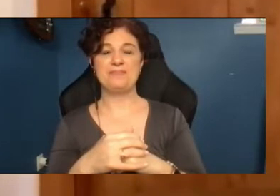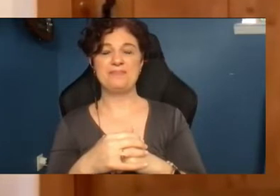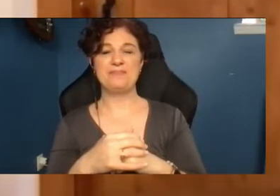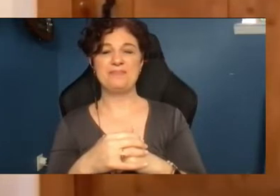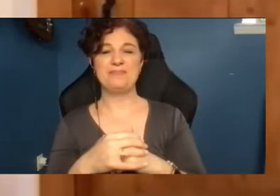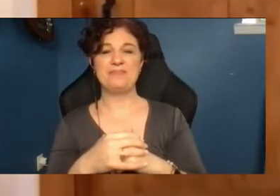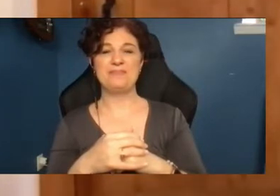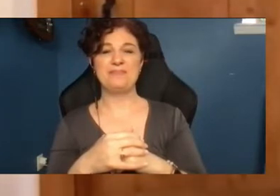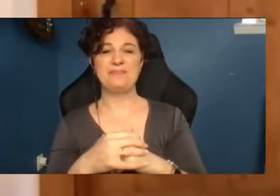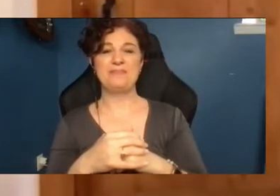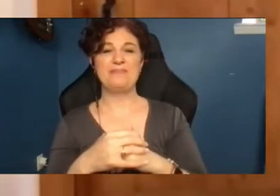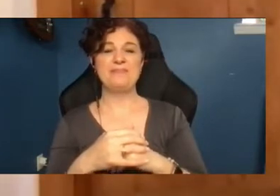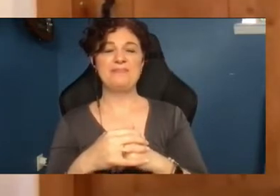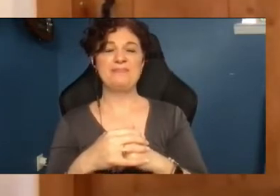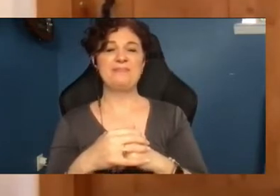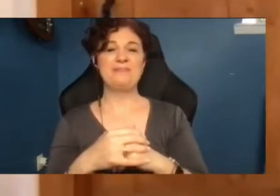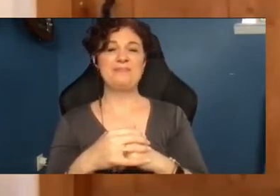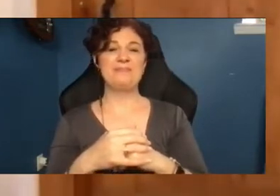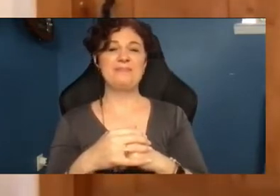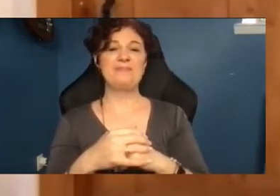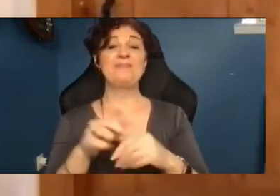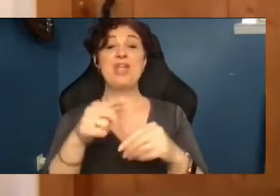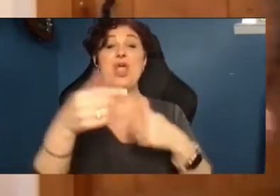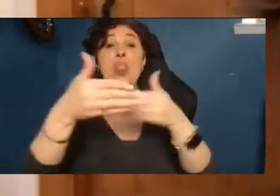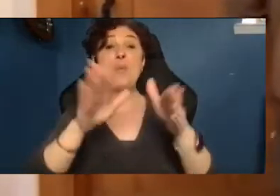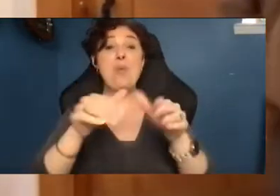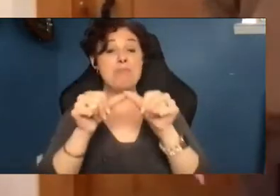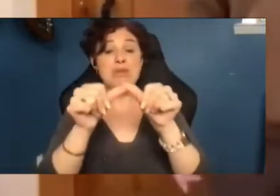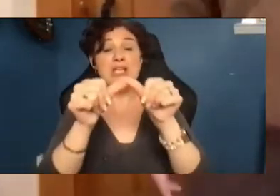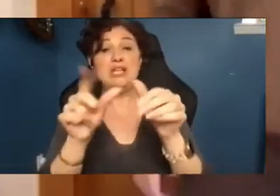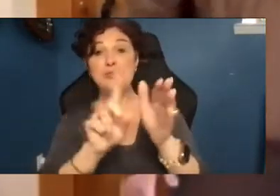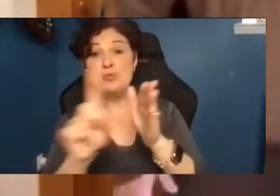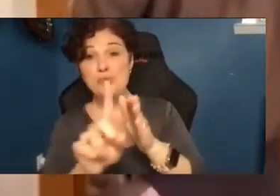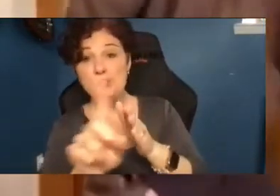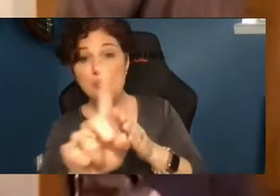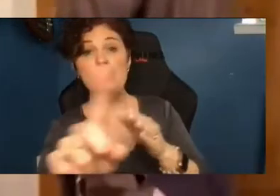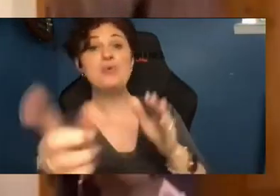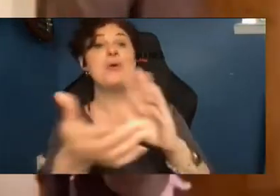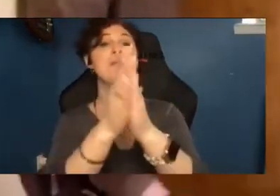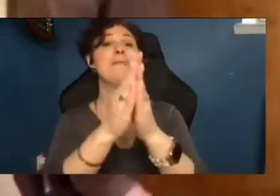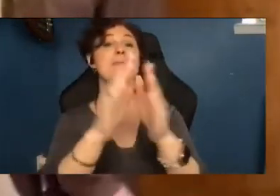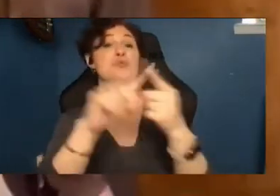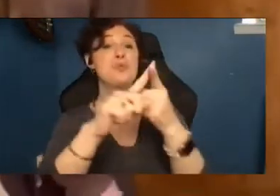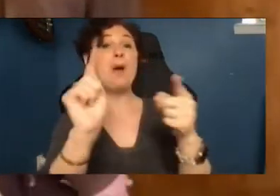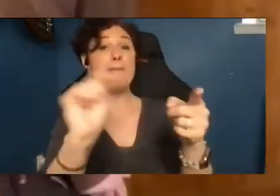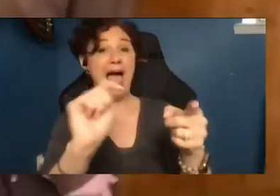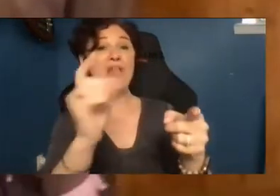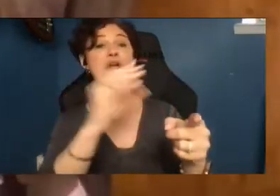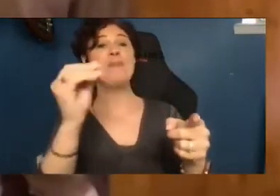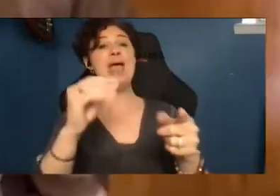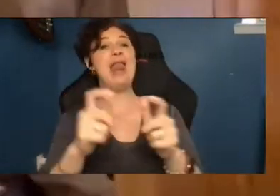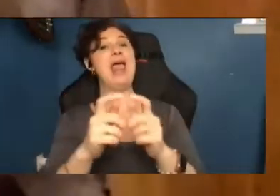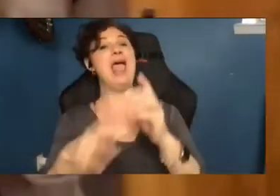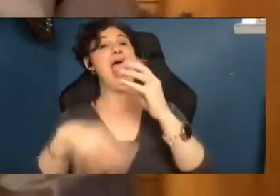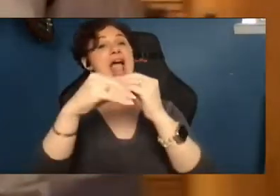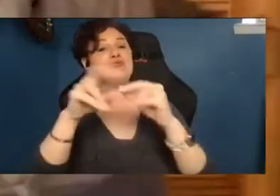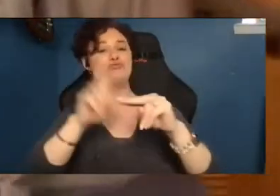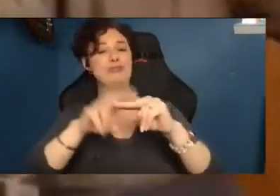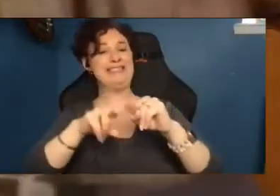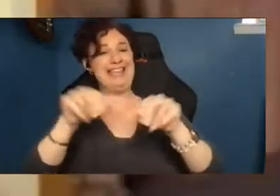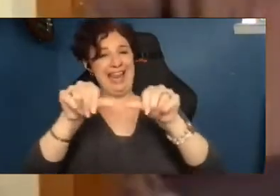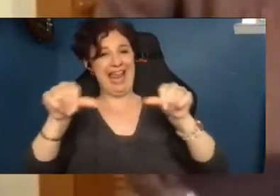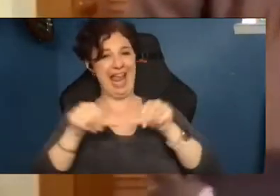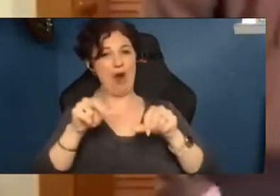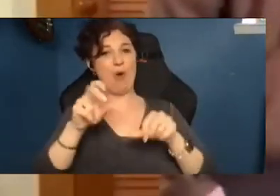And the room continues on to a bathroom as well as an extra sitting area